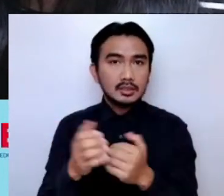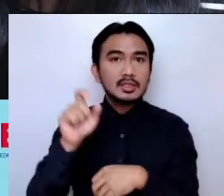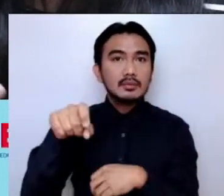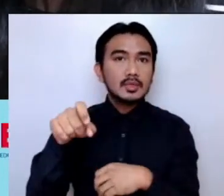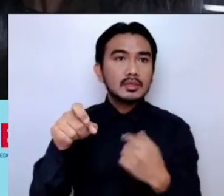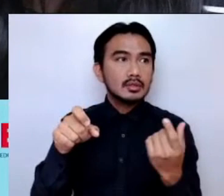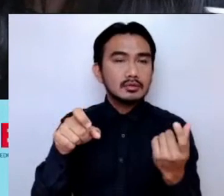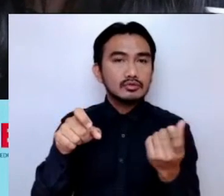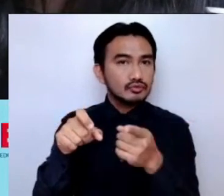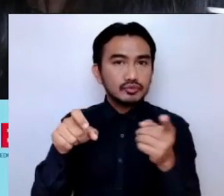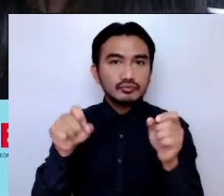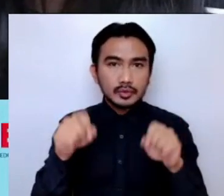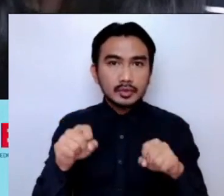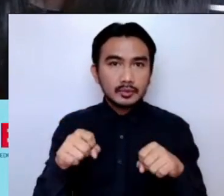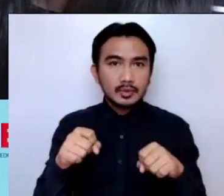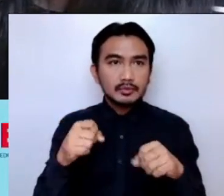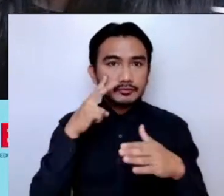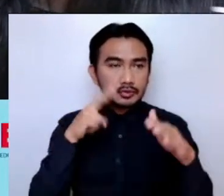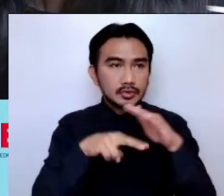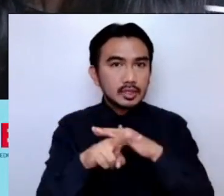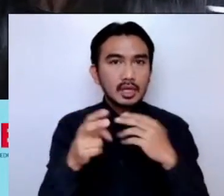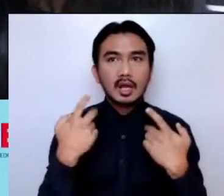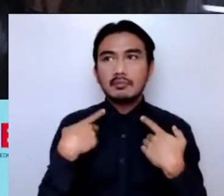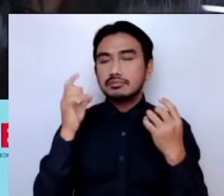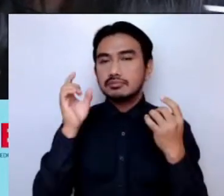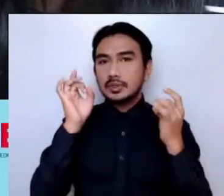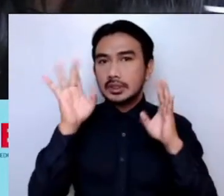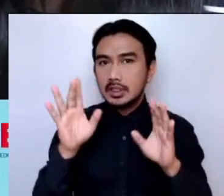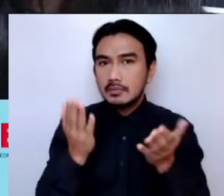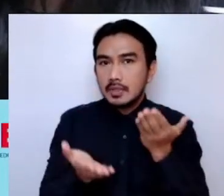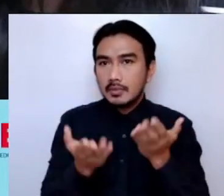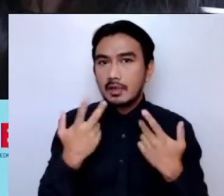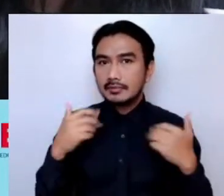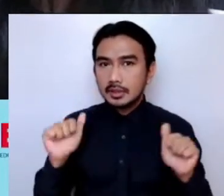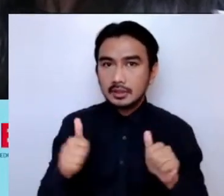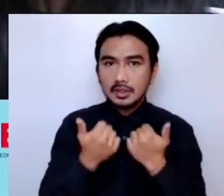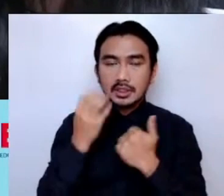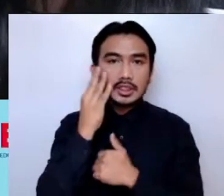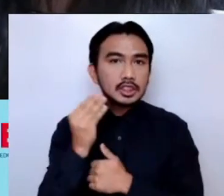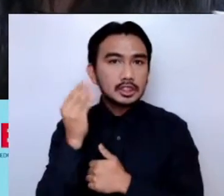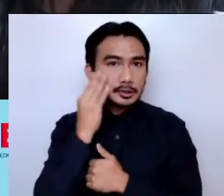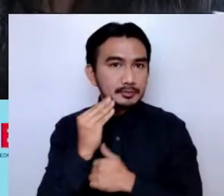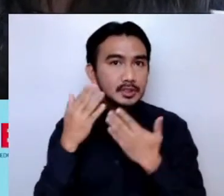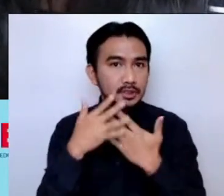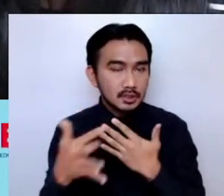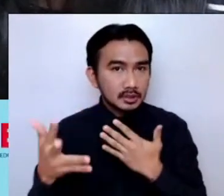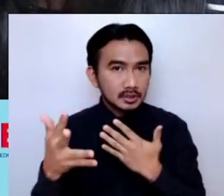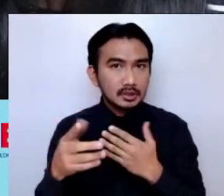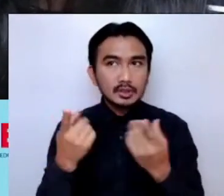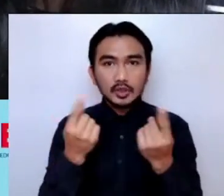able to foresee any risks or possible challenges that may happen during the conduct of